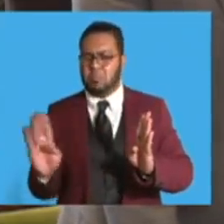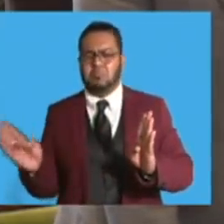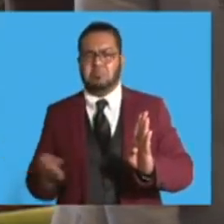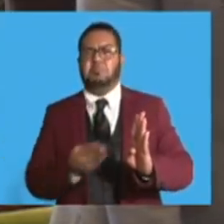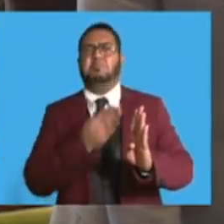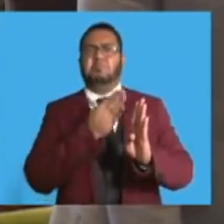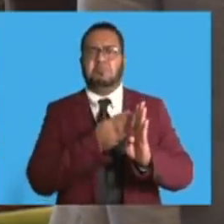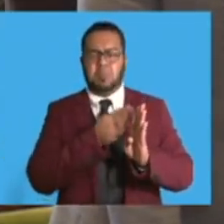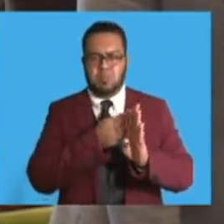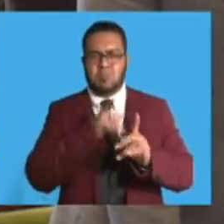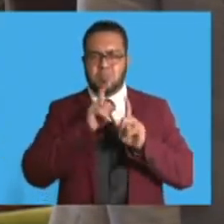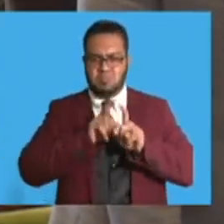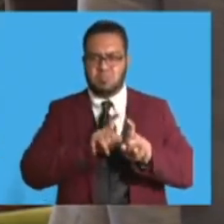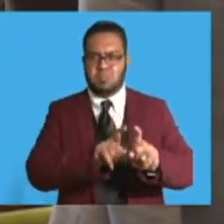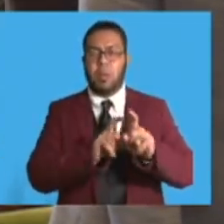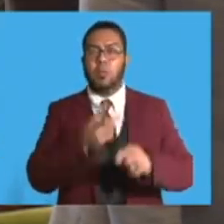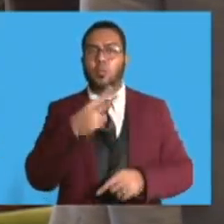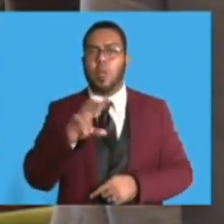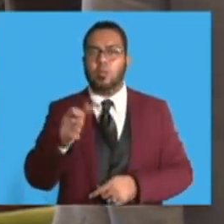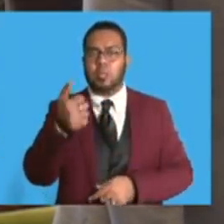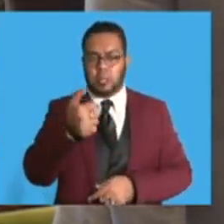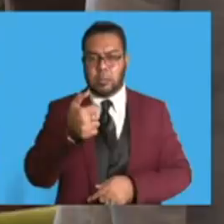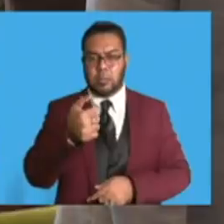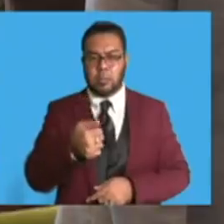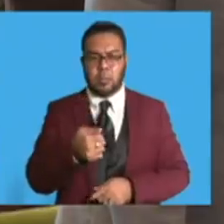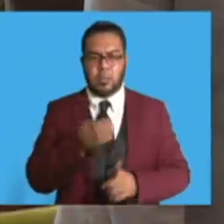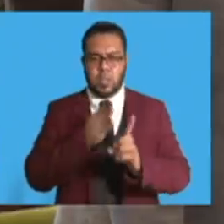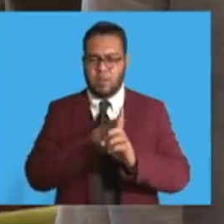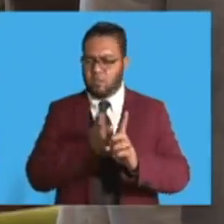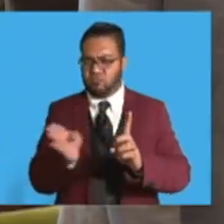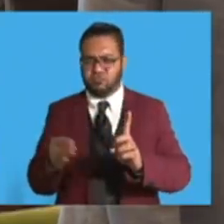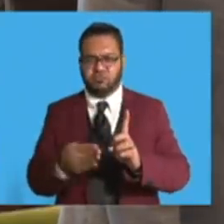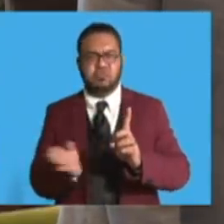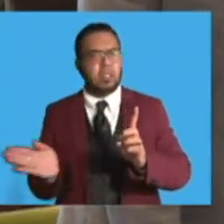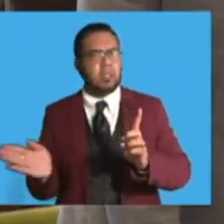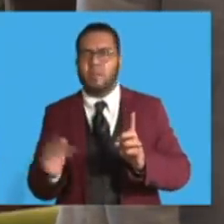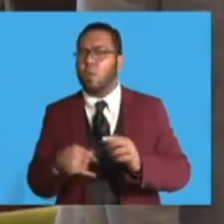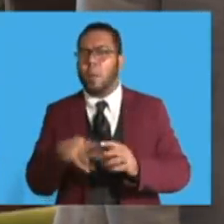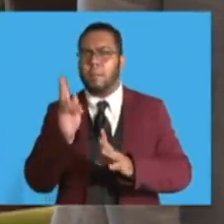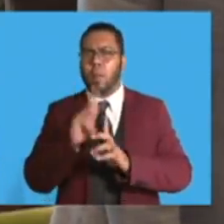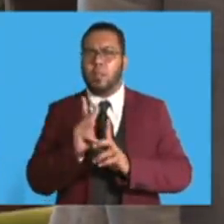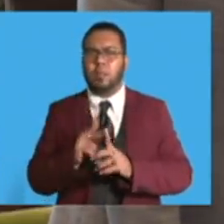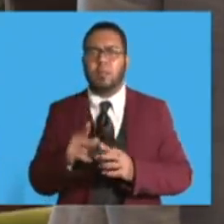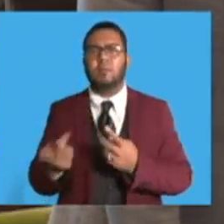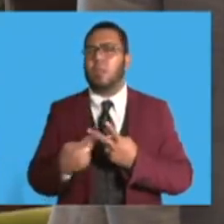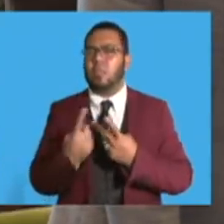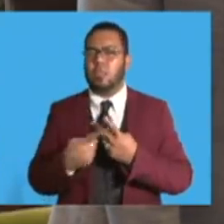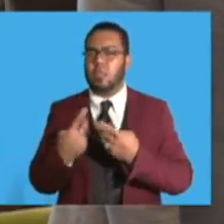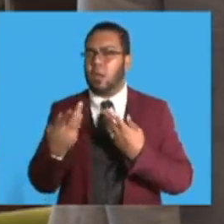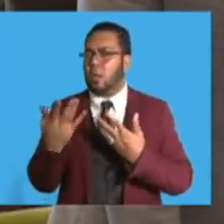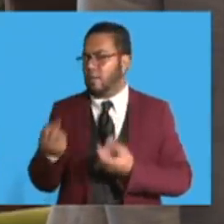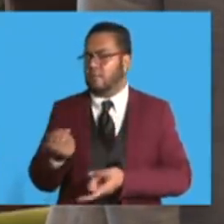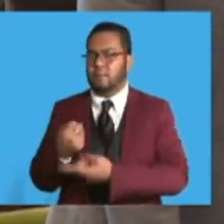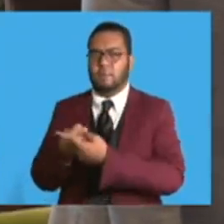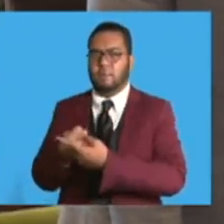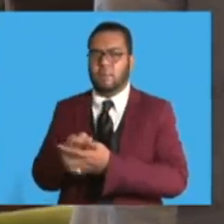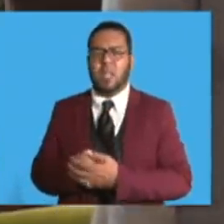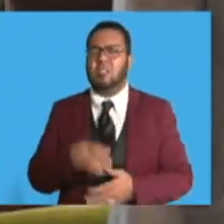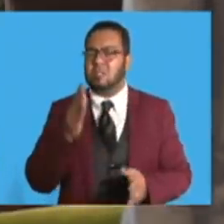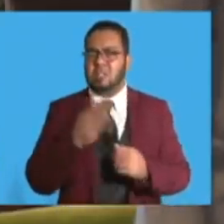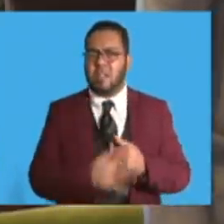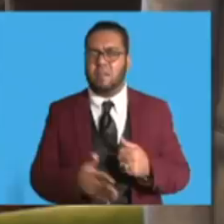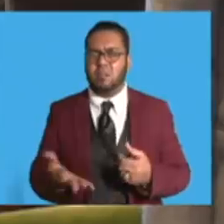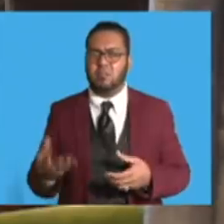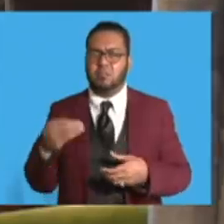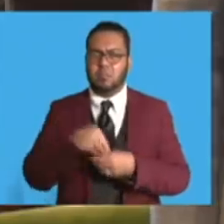5 December 2006. He has never succumbed to political expediency as some of the others on the other side have. He has never